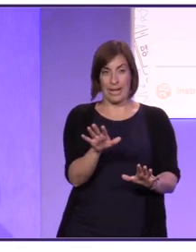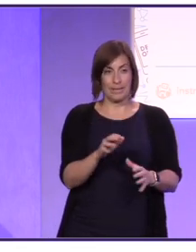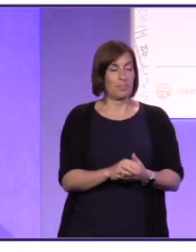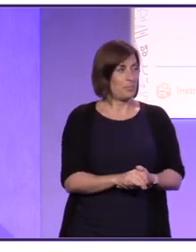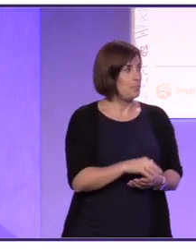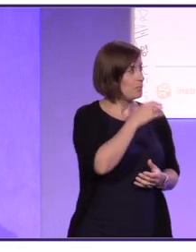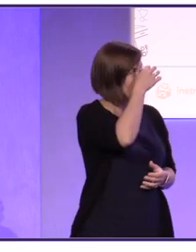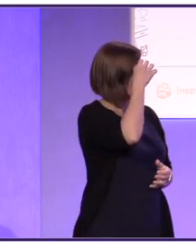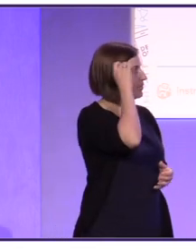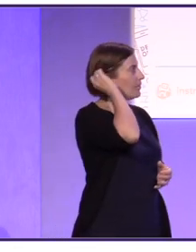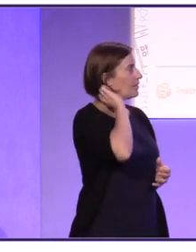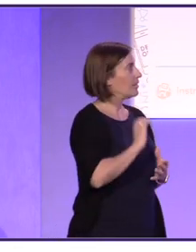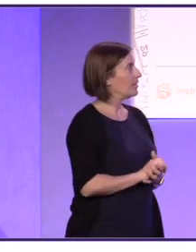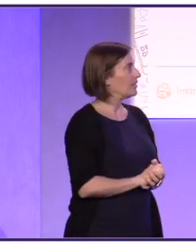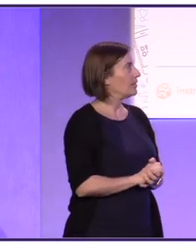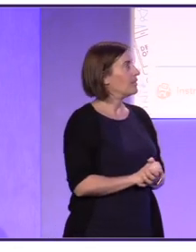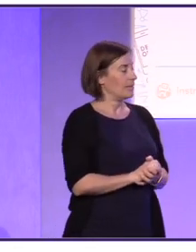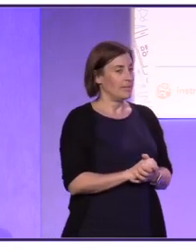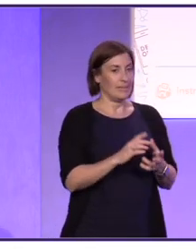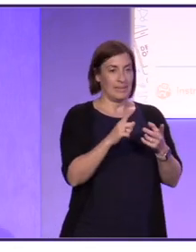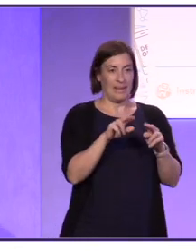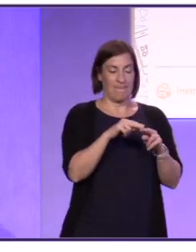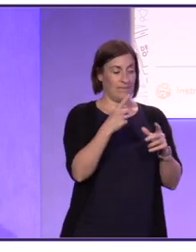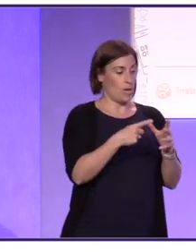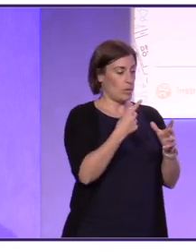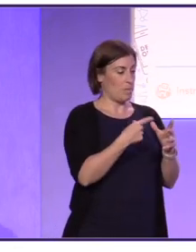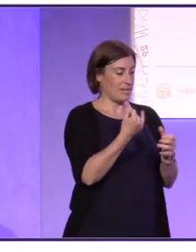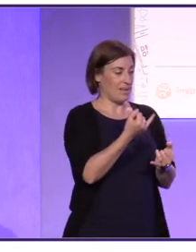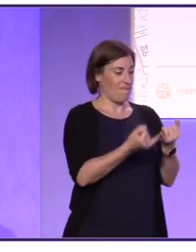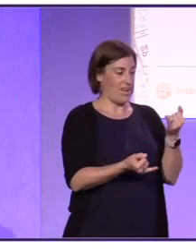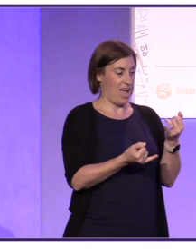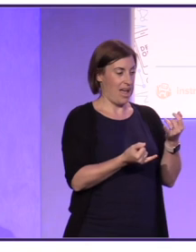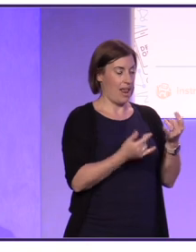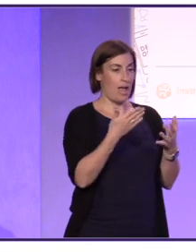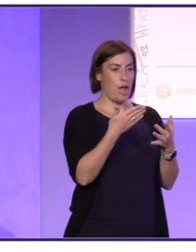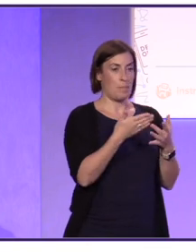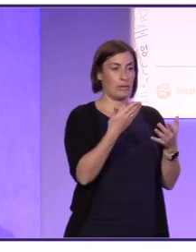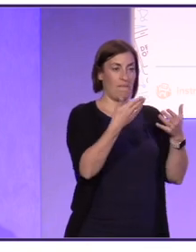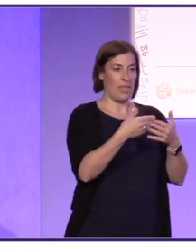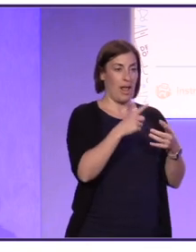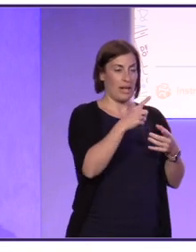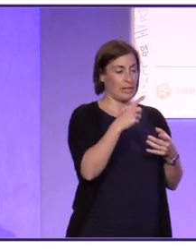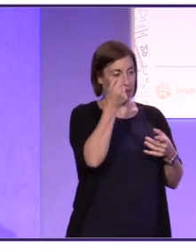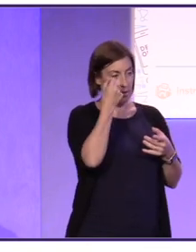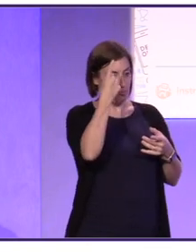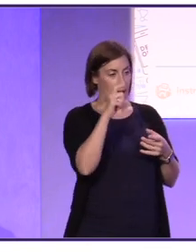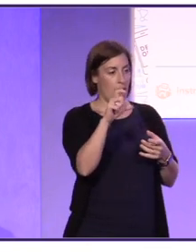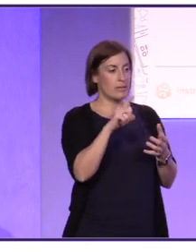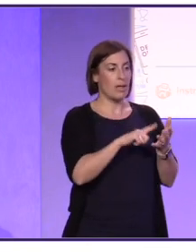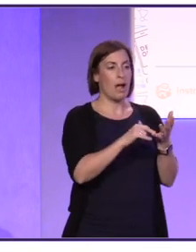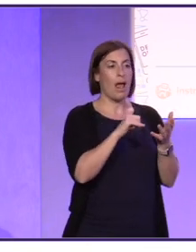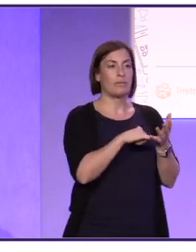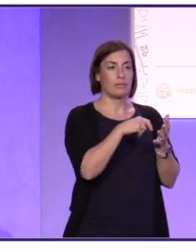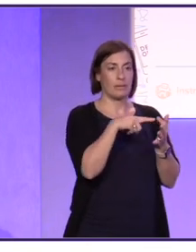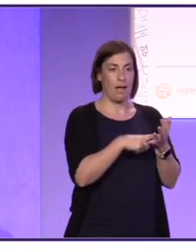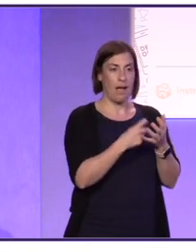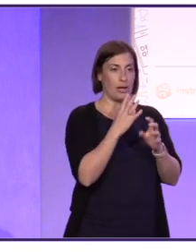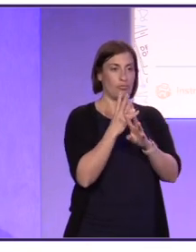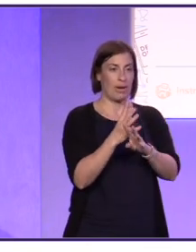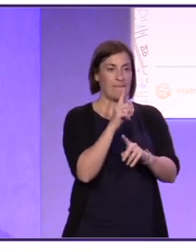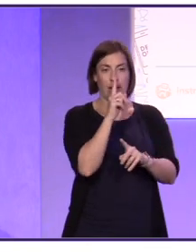You suddenly wait for the automatic failure in the middle of the night and realize your cluster can't take all the traffic, you're in trouble.